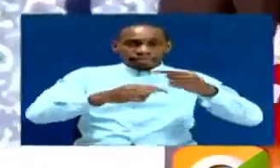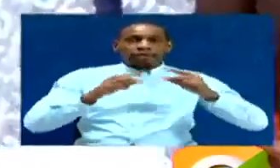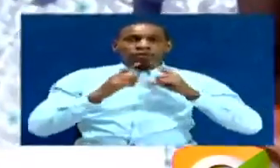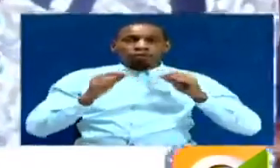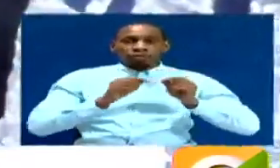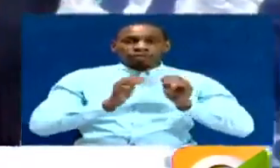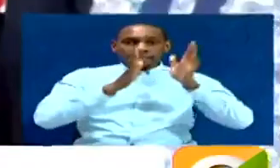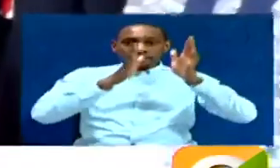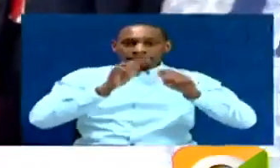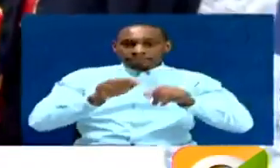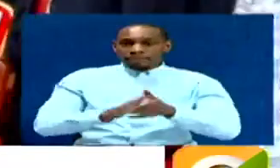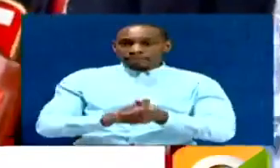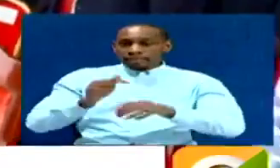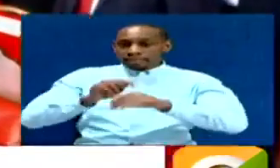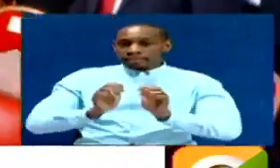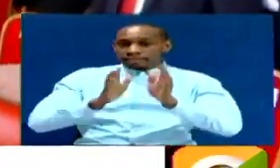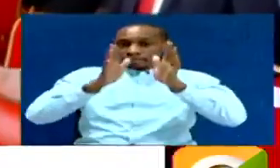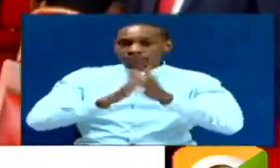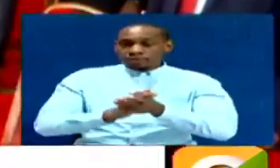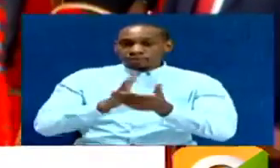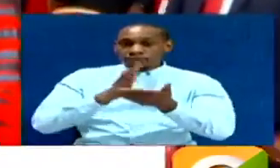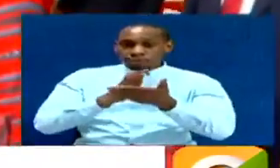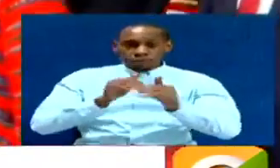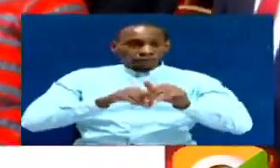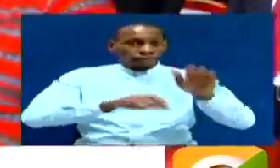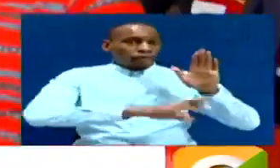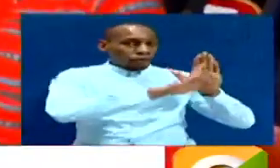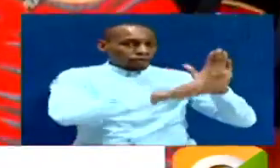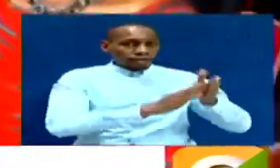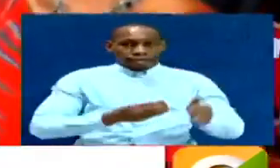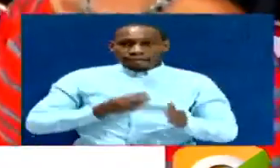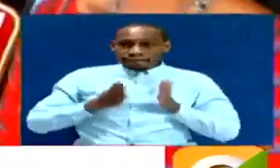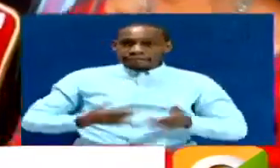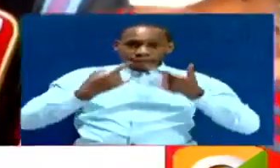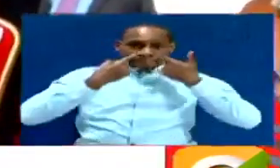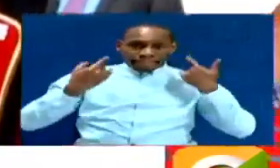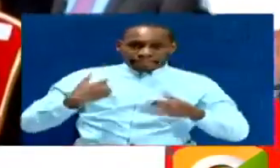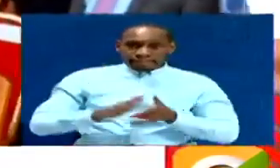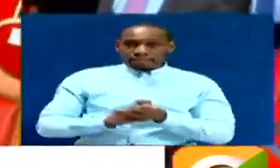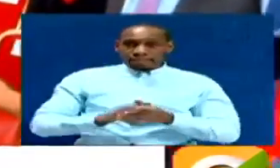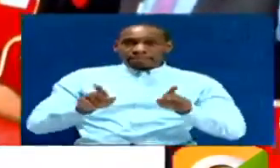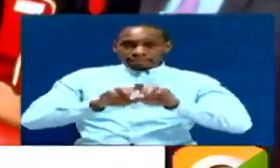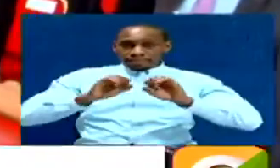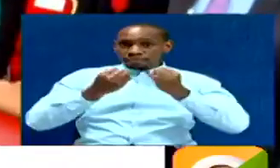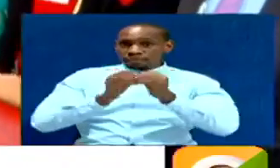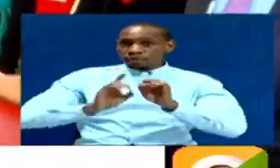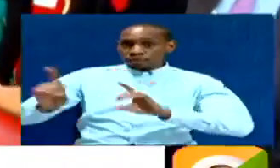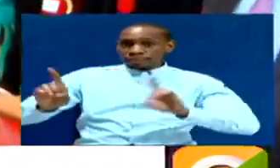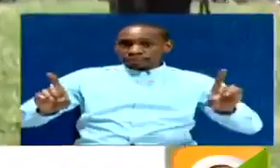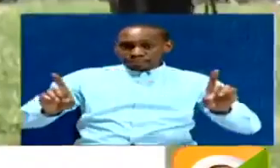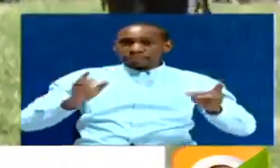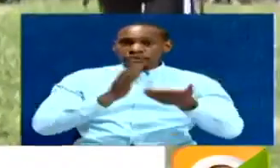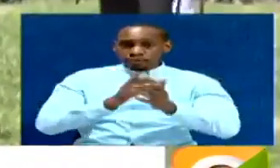planned. While during the main event there was a level of adherence, guests wore their masks and a level of social distancing